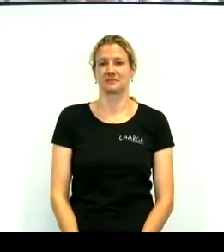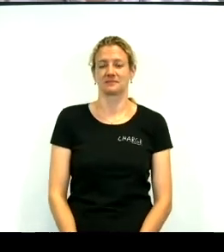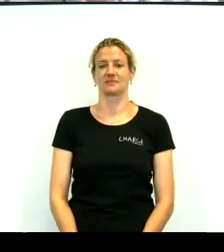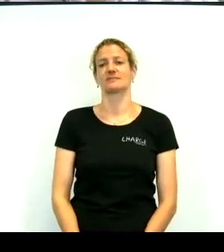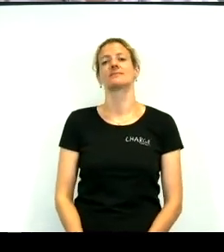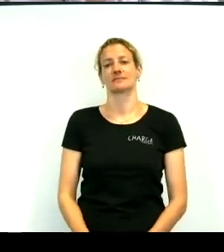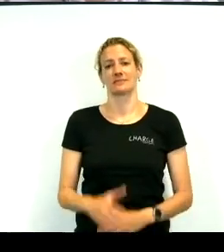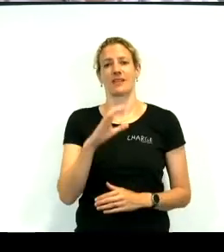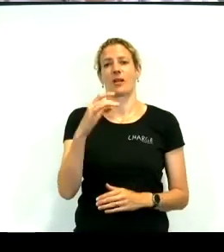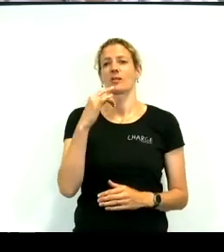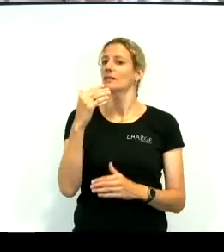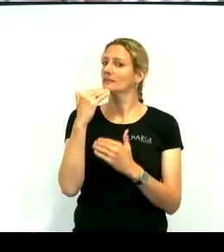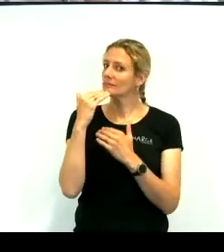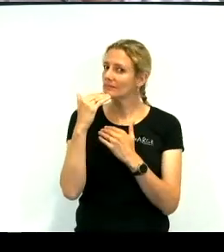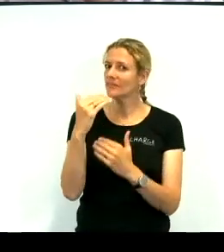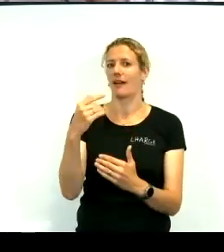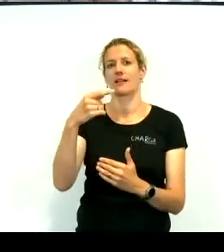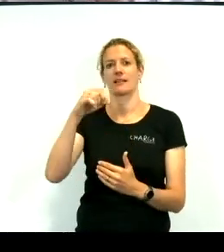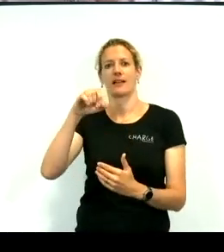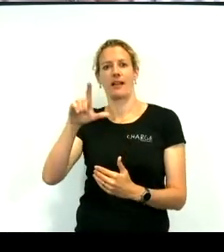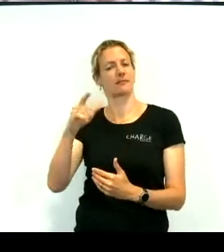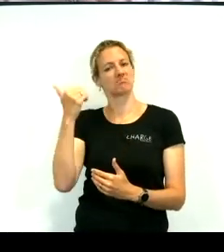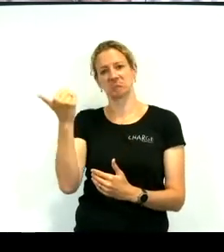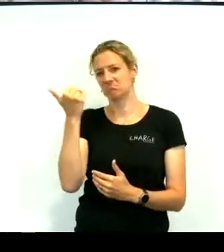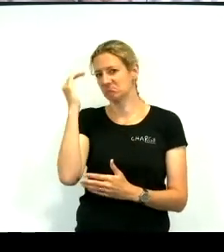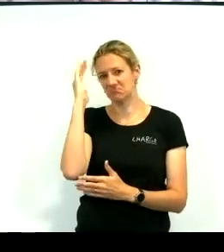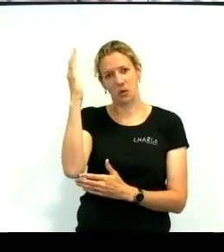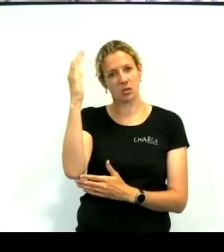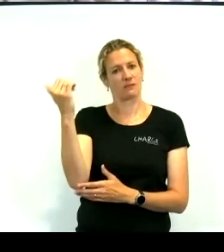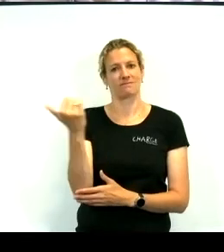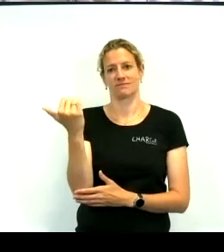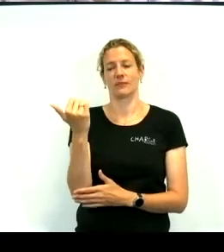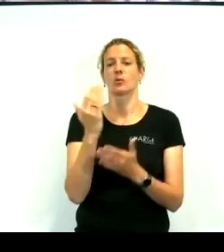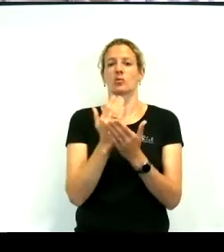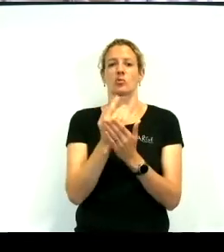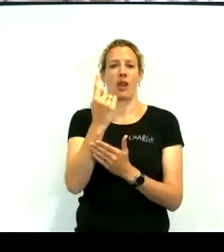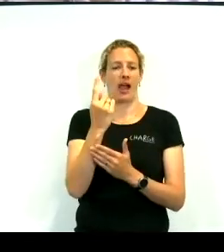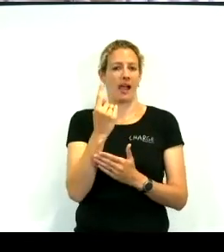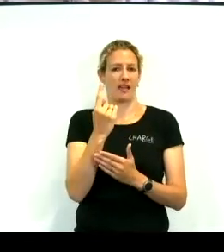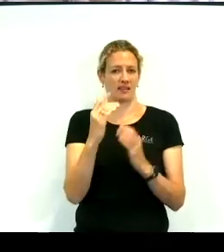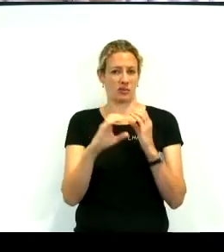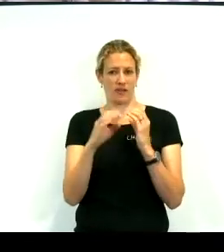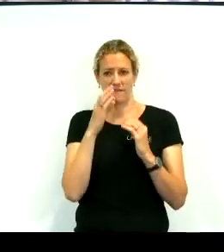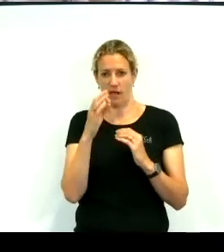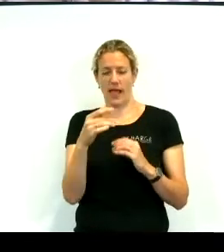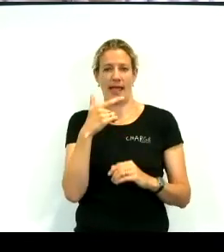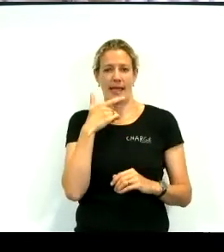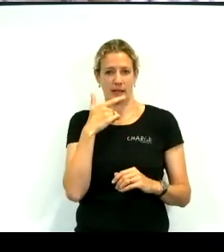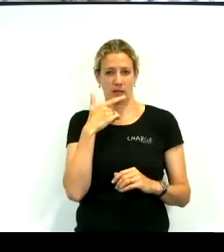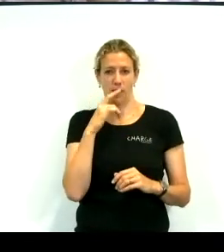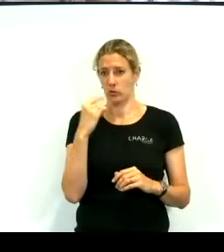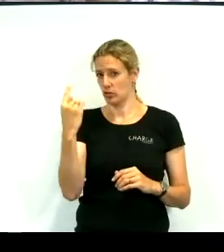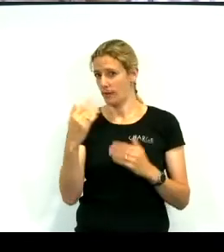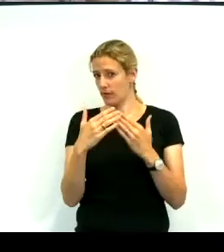Vielen Dank, Gail, für diesen wundervollen. Thank you so much, Gail. Thank you for this wonderful presentation. In fact, we have received